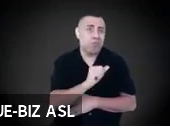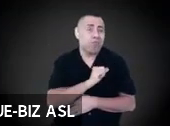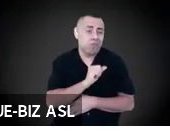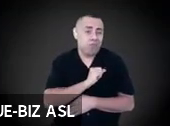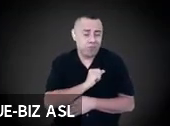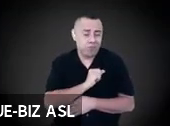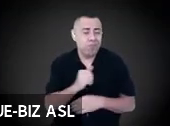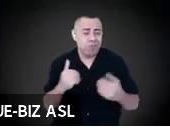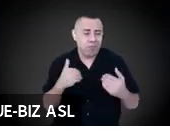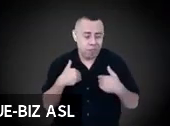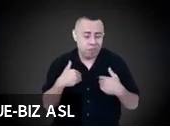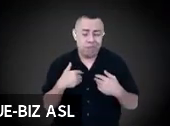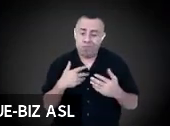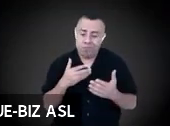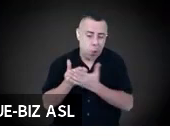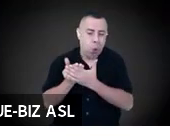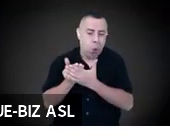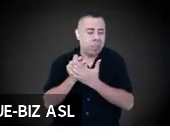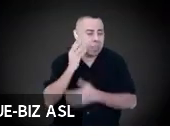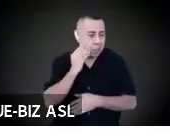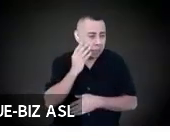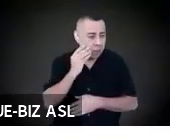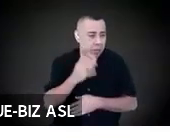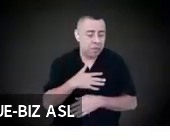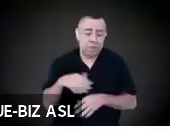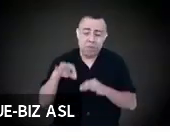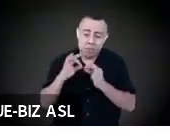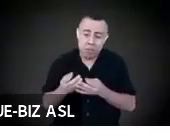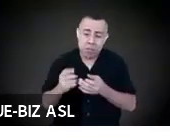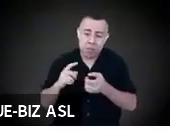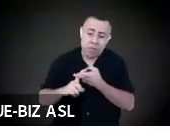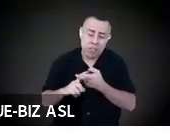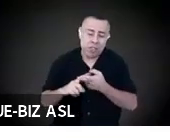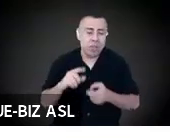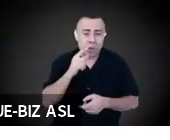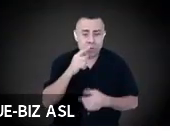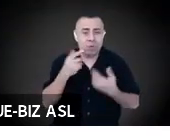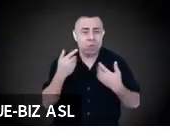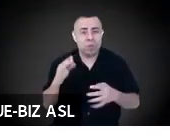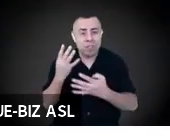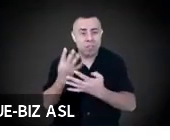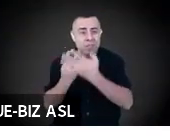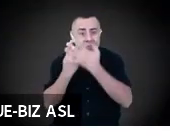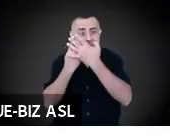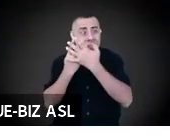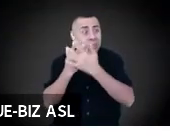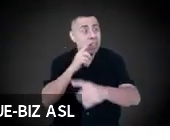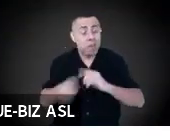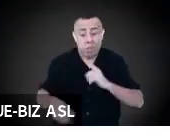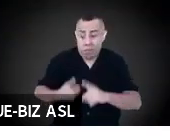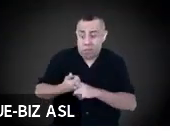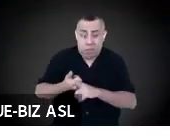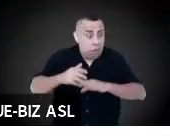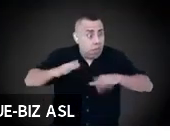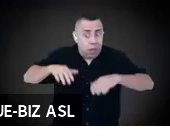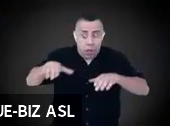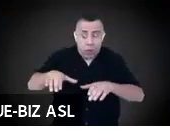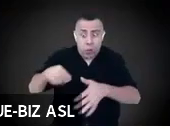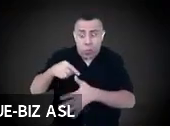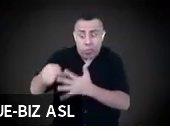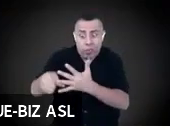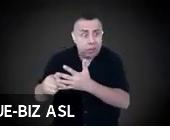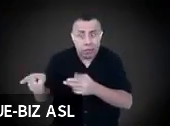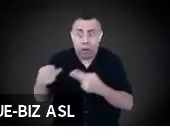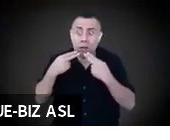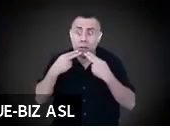and family members who have had experiences with this, who have served time for things they absolutely did not do. And then at the end of the day, they